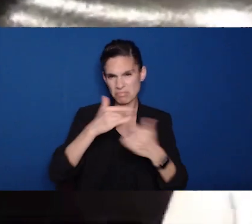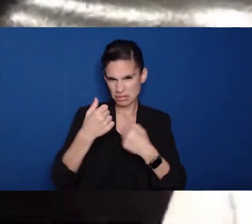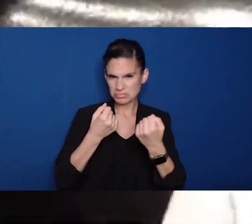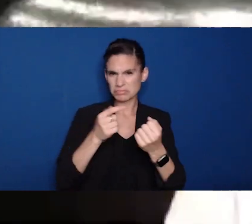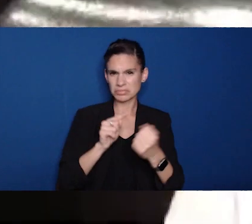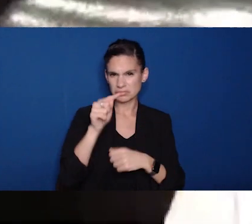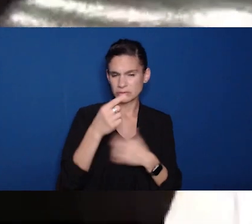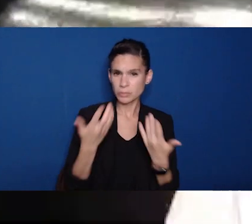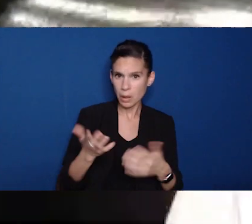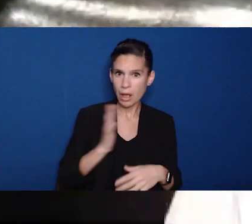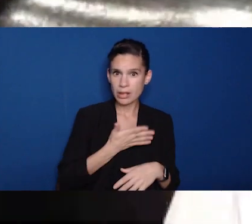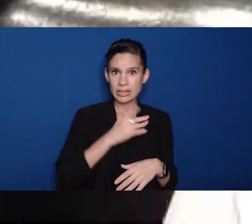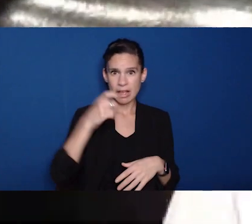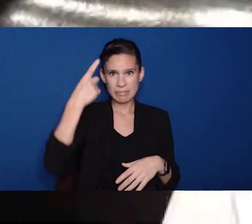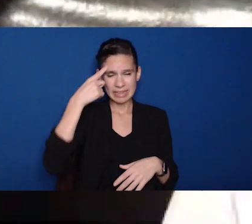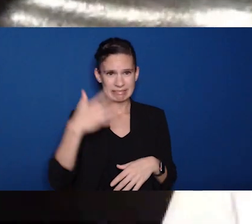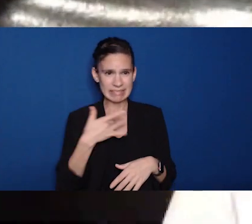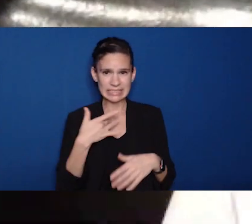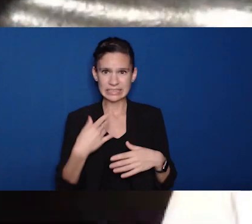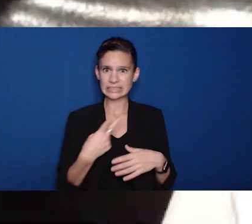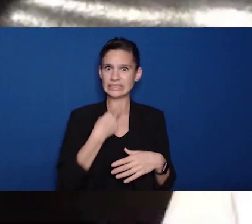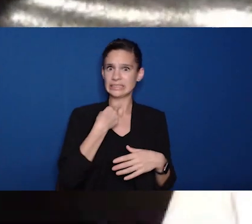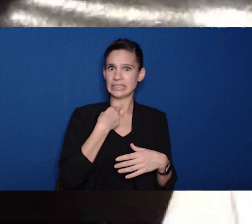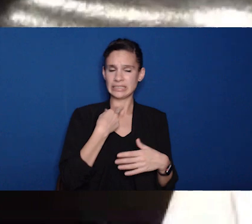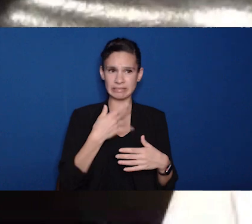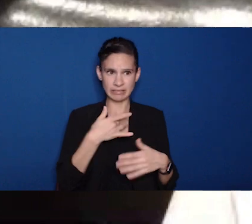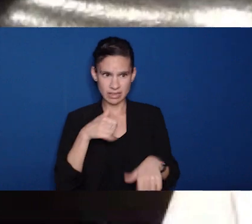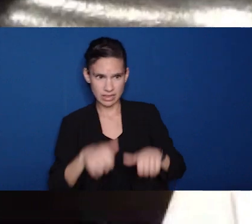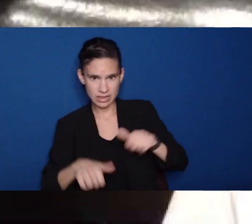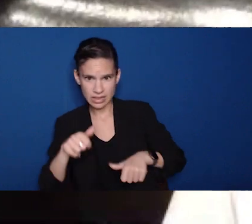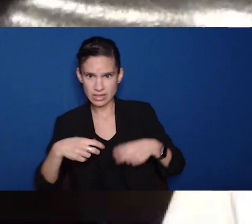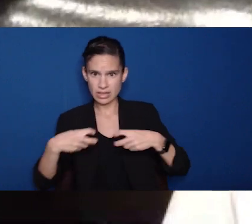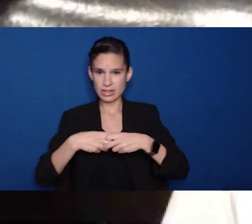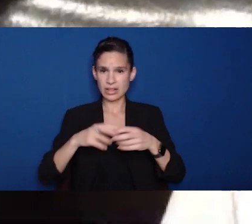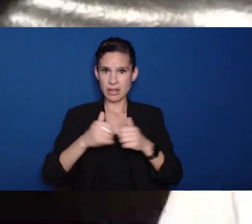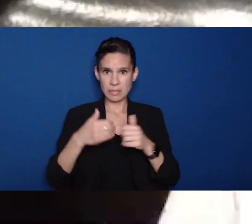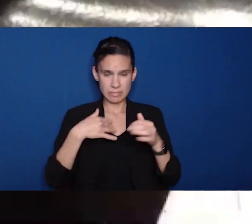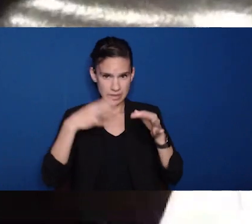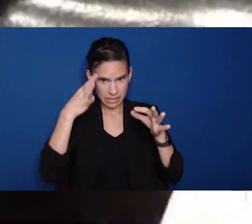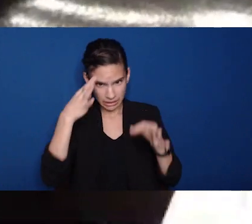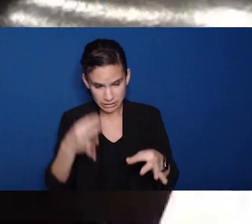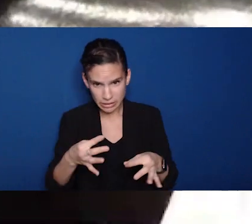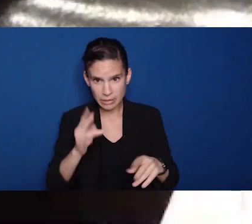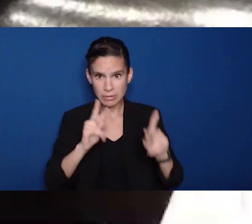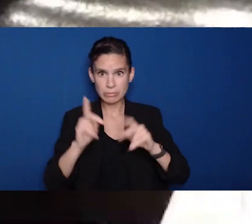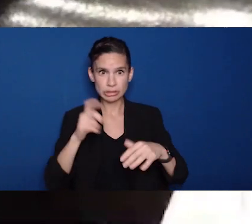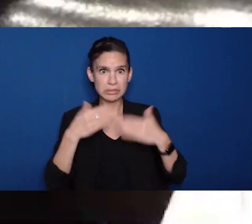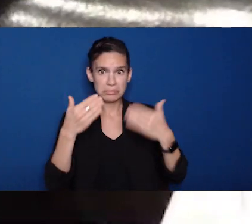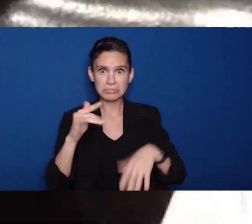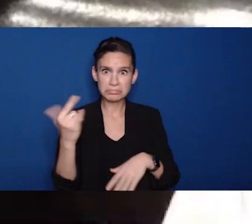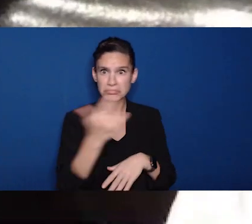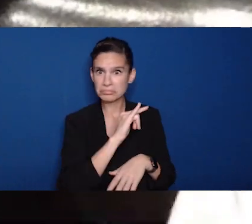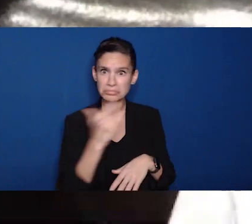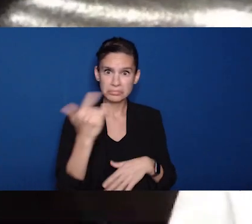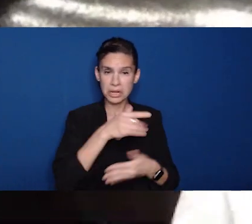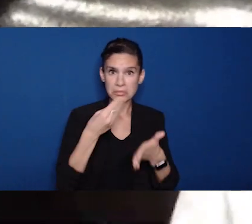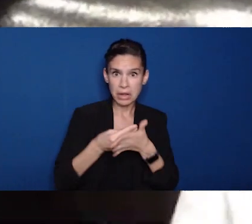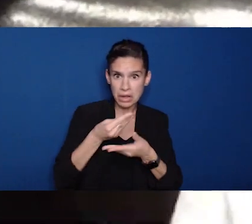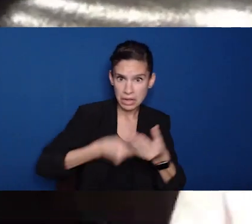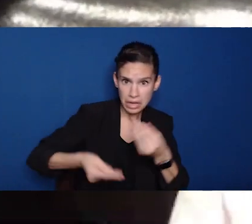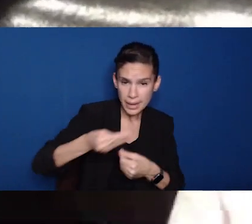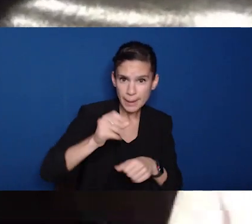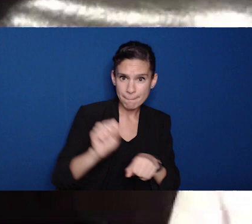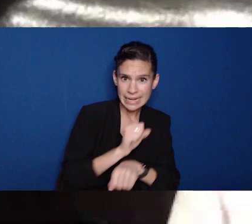Africa, the government was between a rock and a hard place. Do they allow people to continue trading and operating as normal at the risk